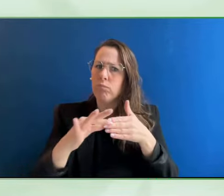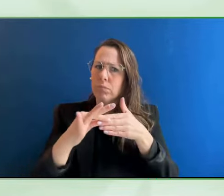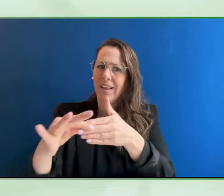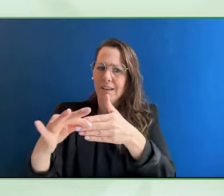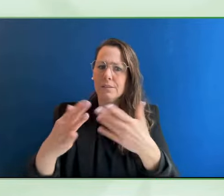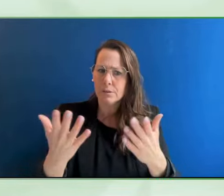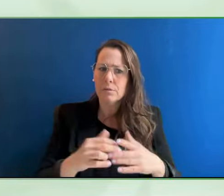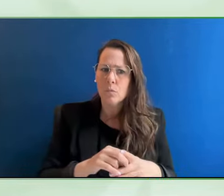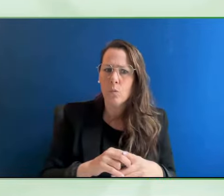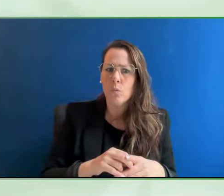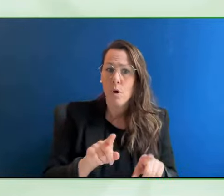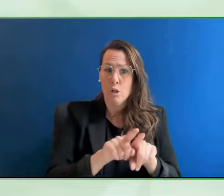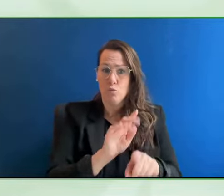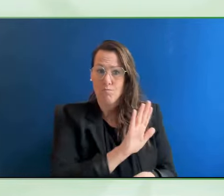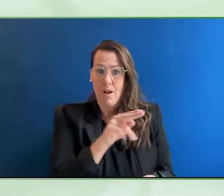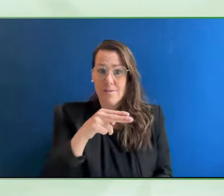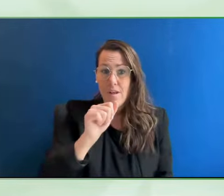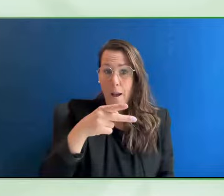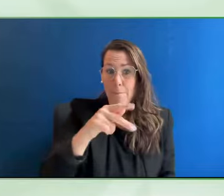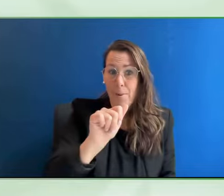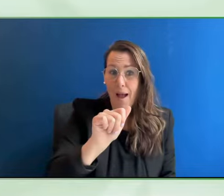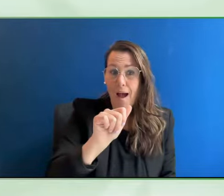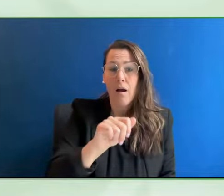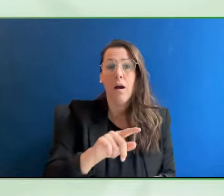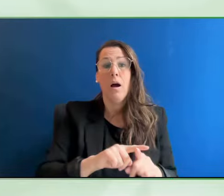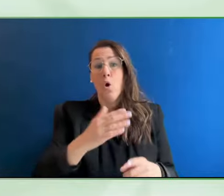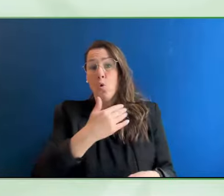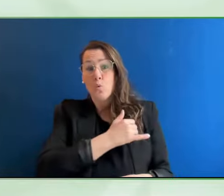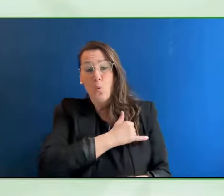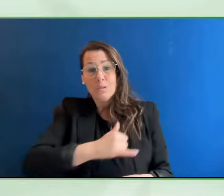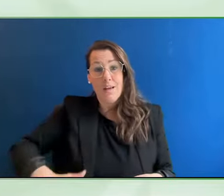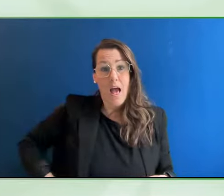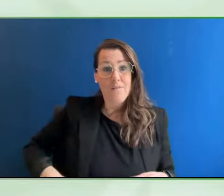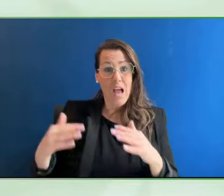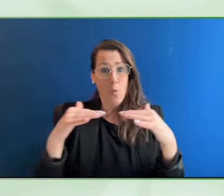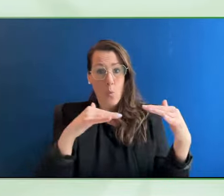In what ways does ORF contribute to raising awareness